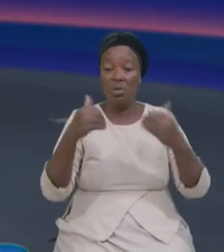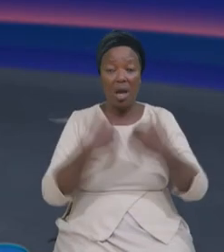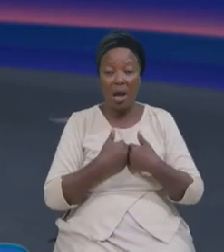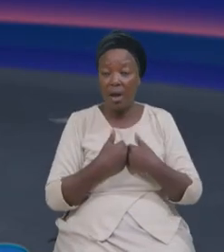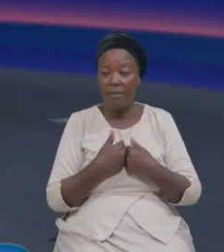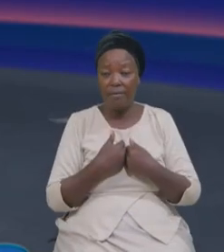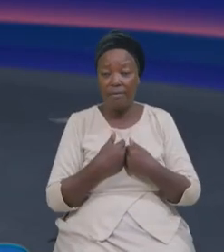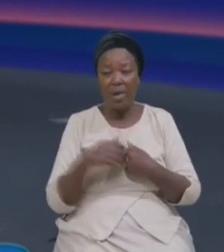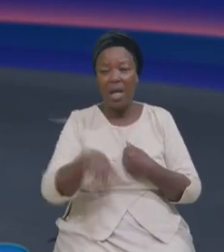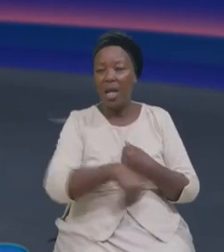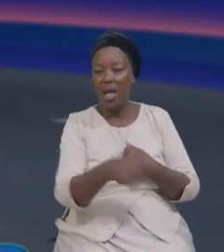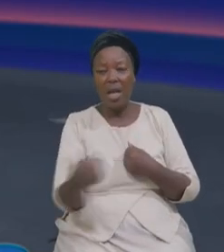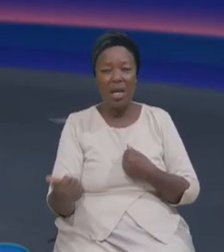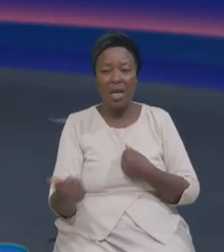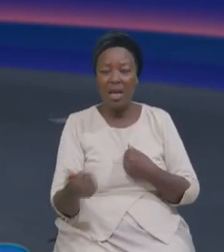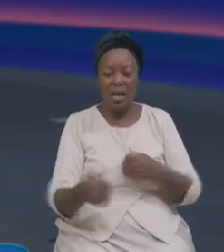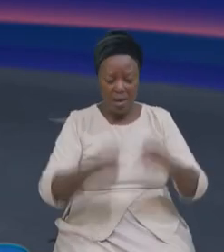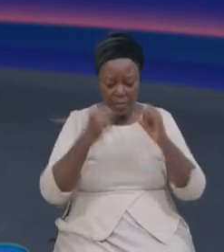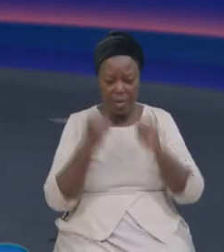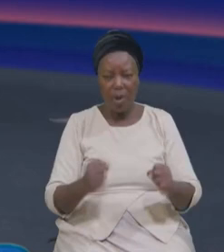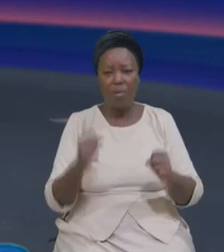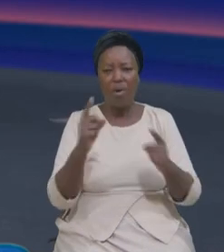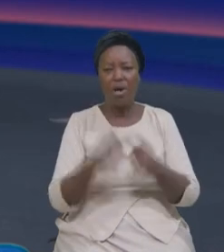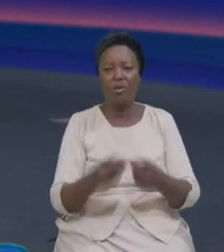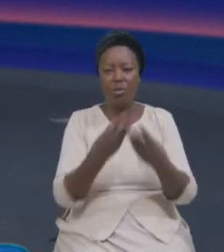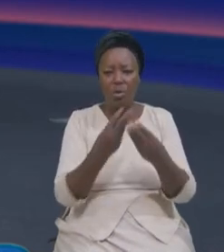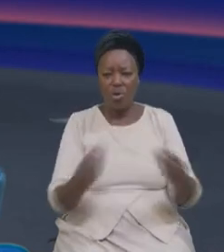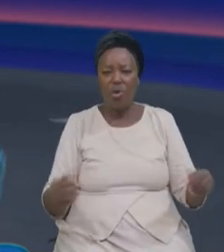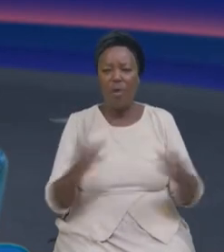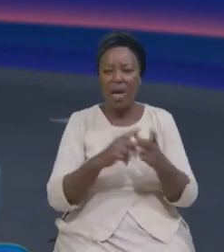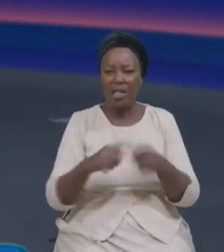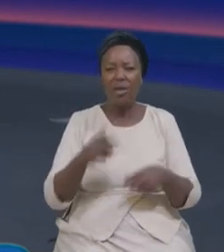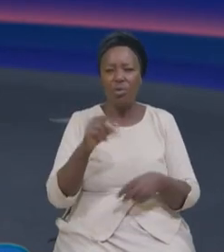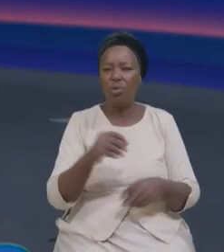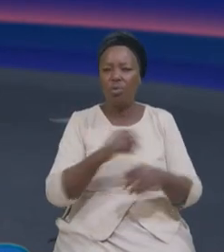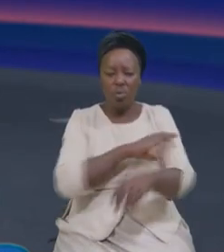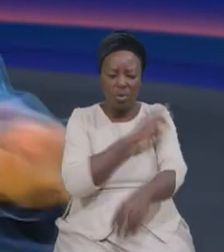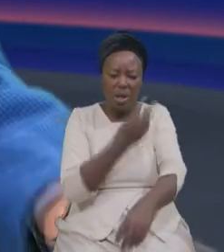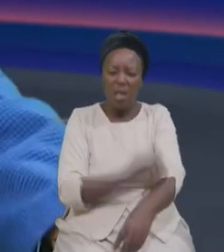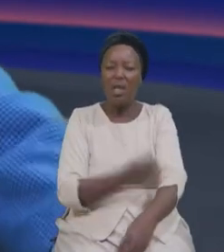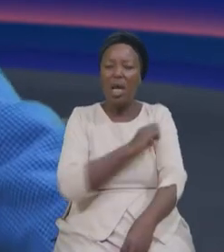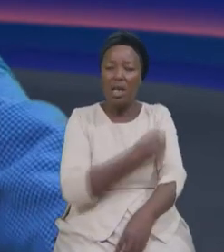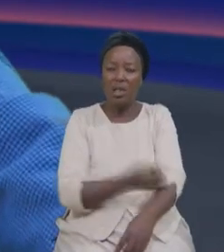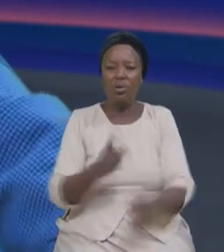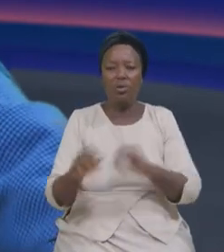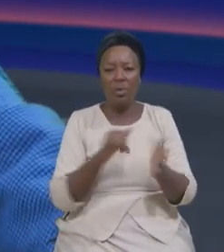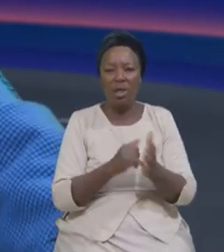have any capacity to solve, and there is no strength. Maybe you've discovered something like that. The Lord will